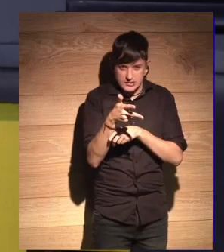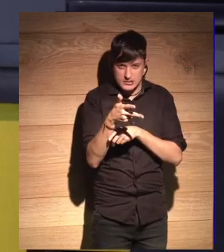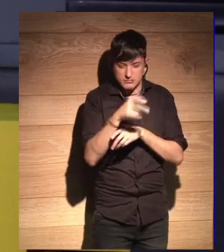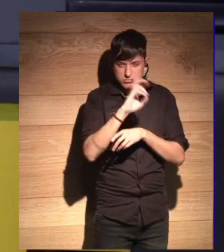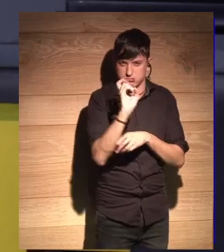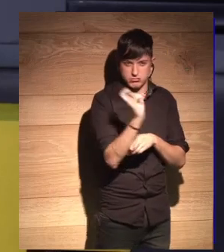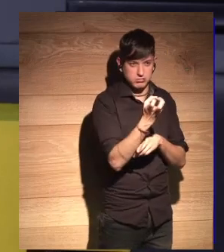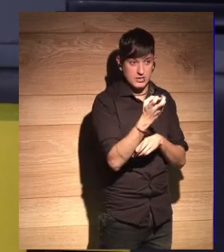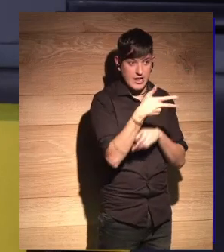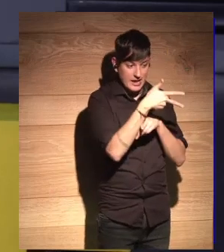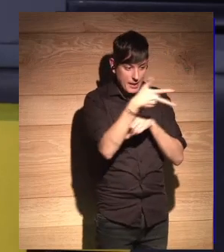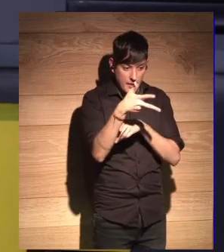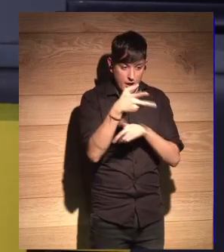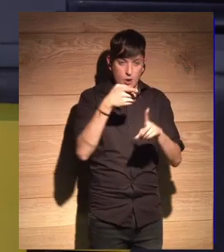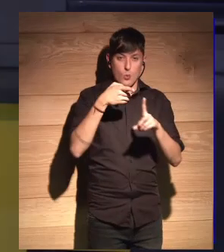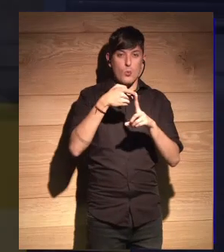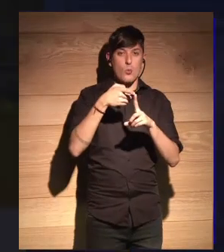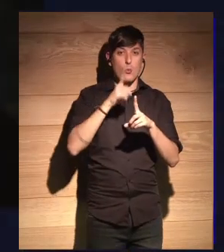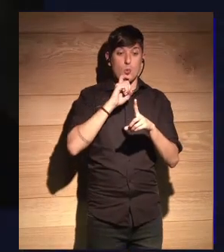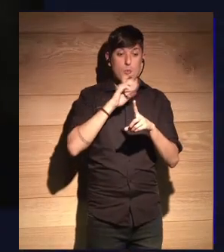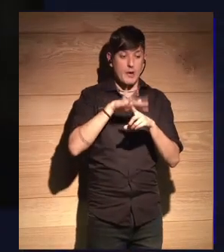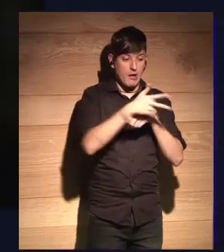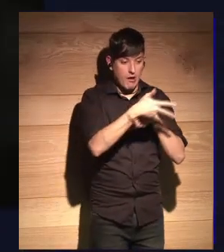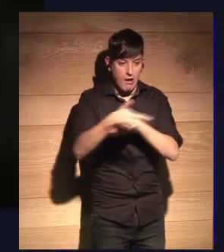we would do many tests.